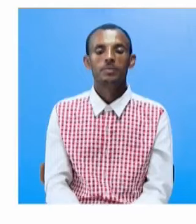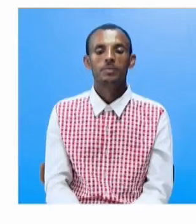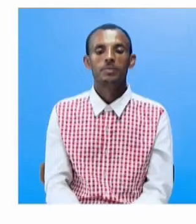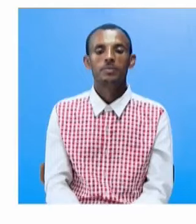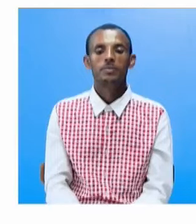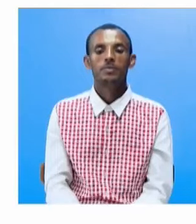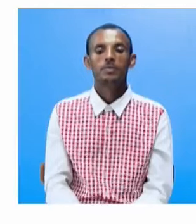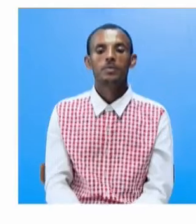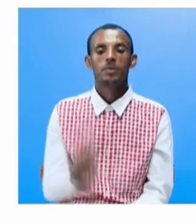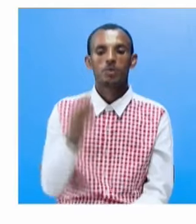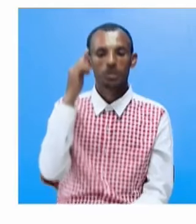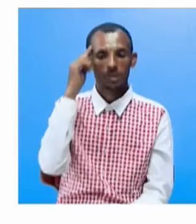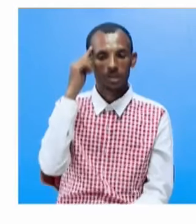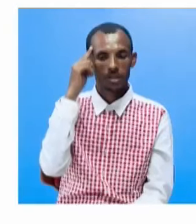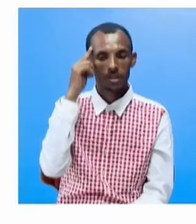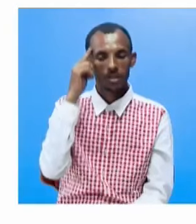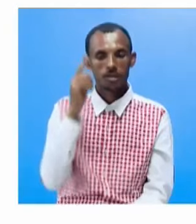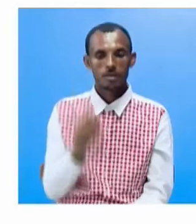Consider